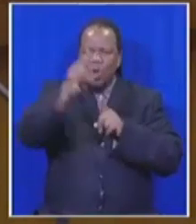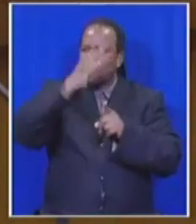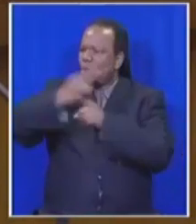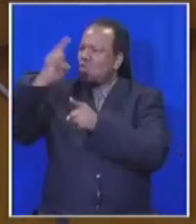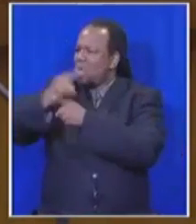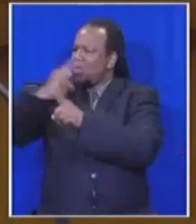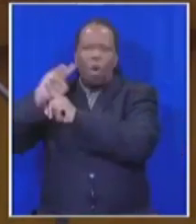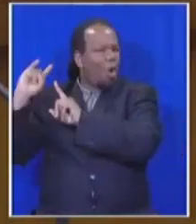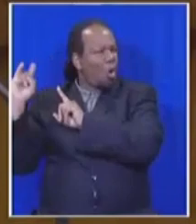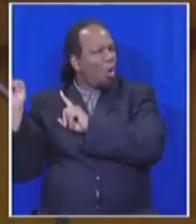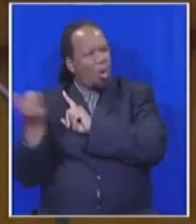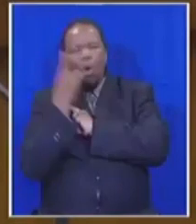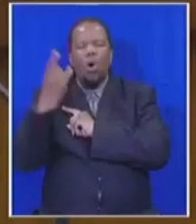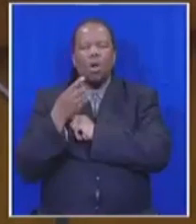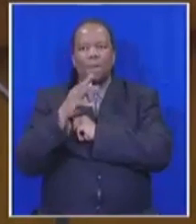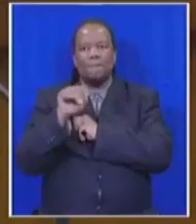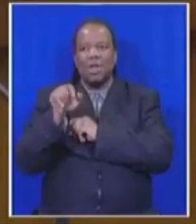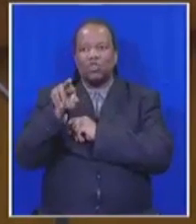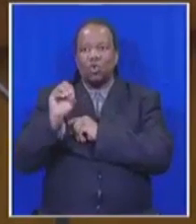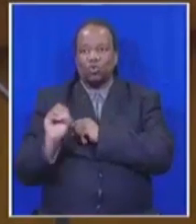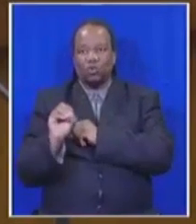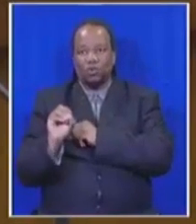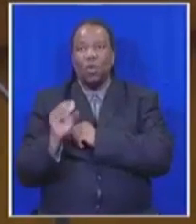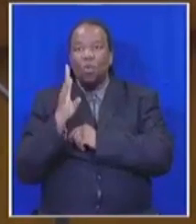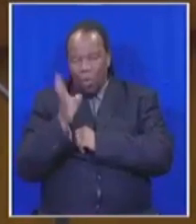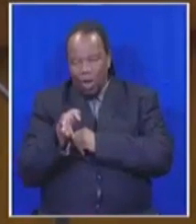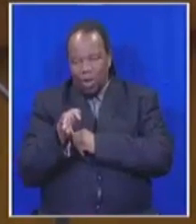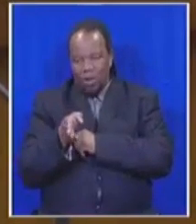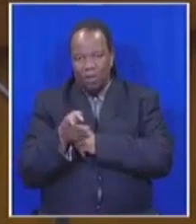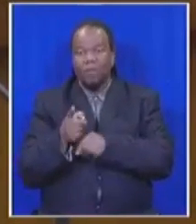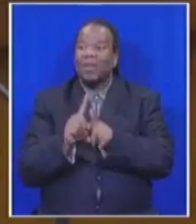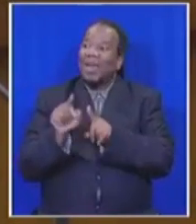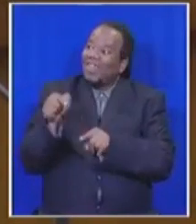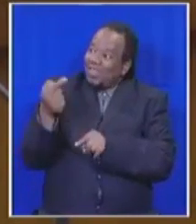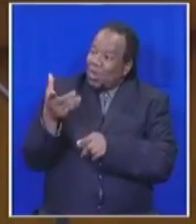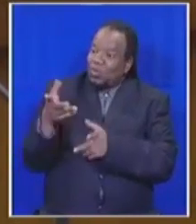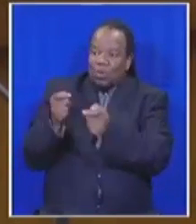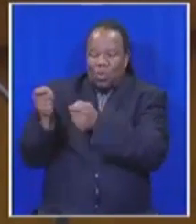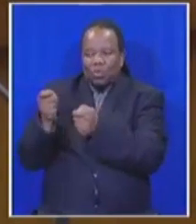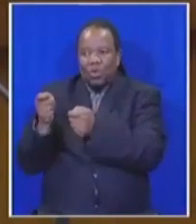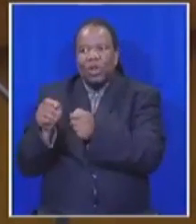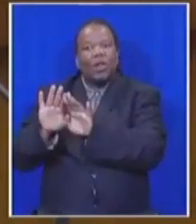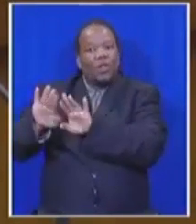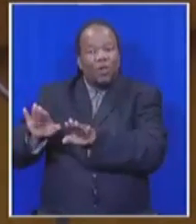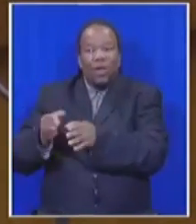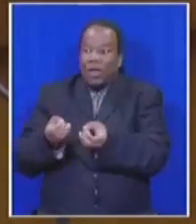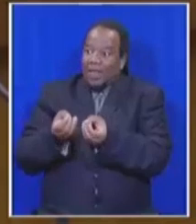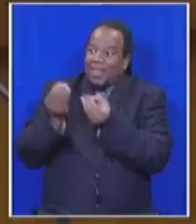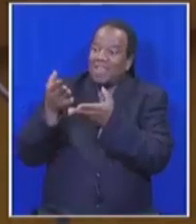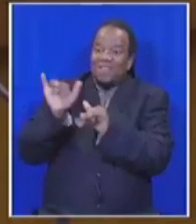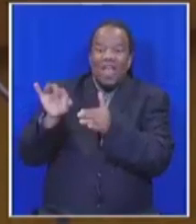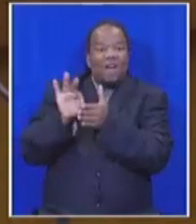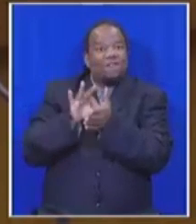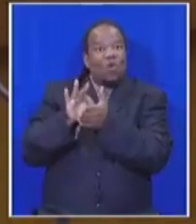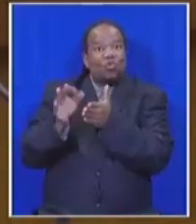from those who ganged against us and decided to give their votes to the racist DA.